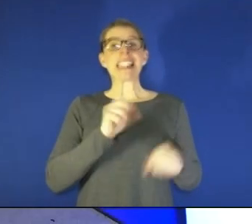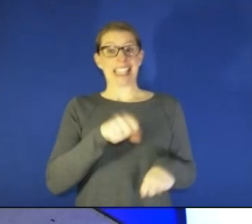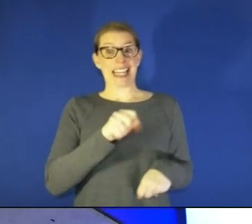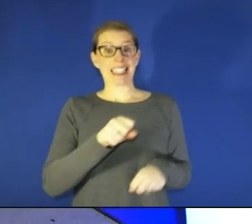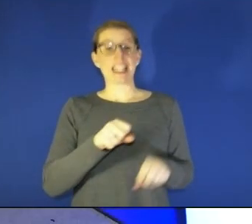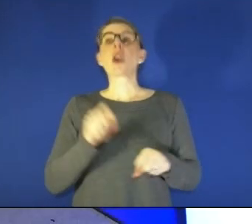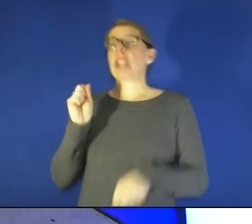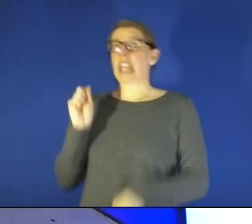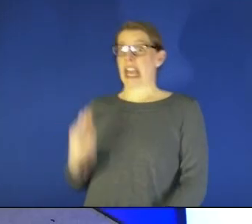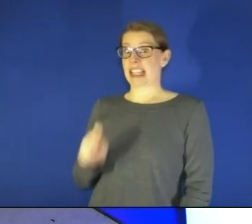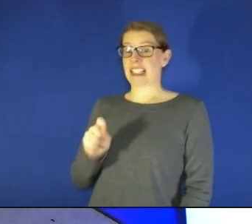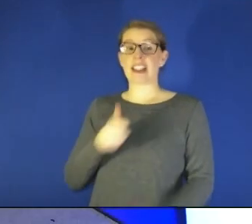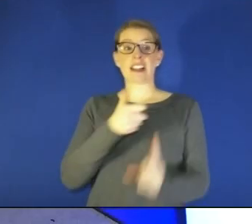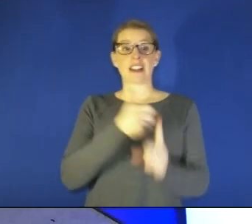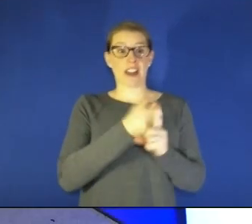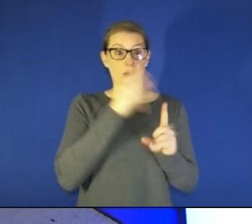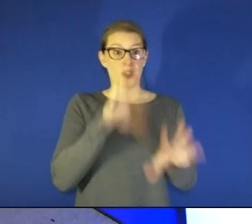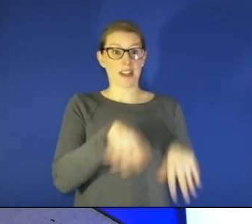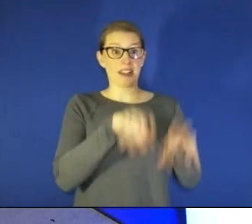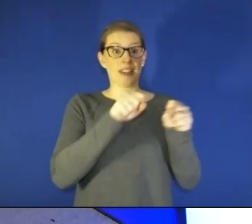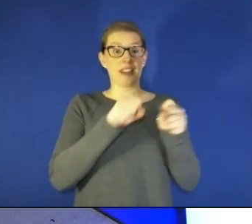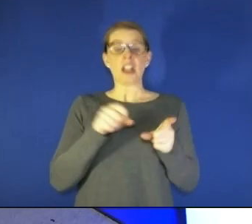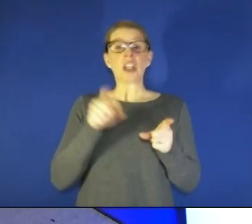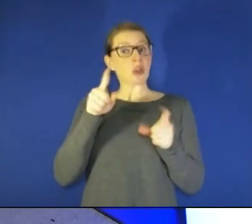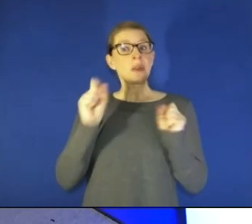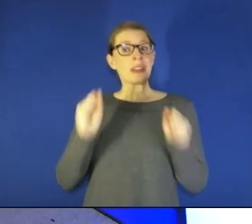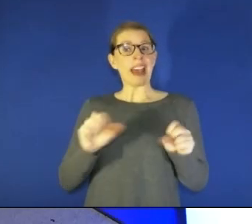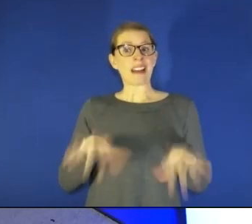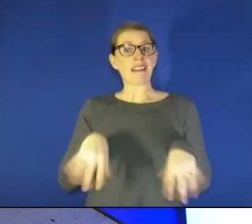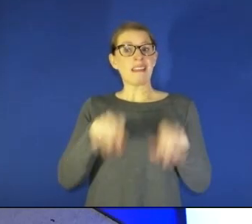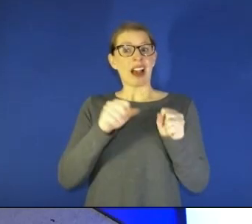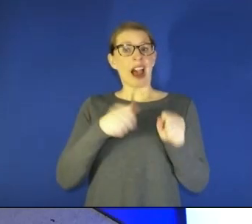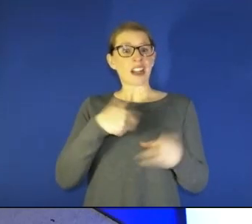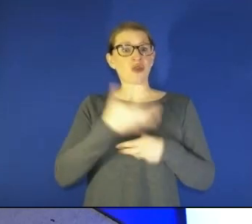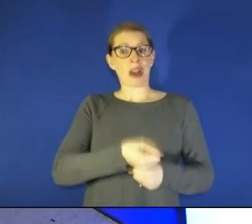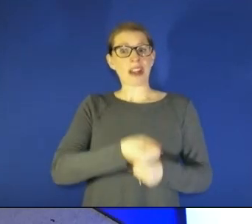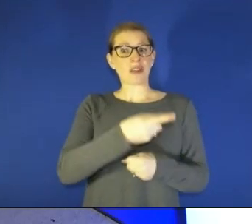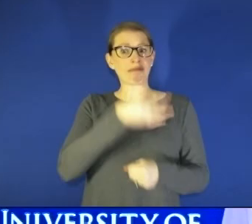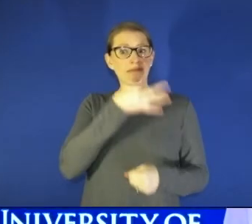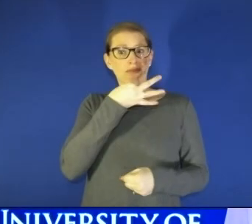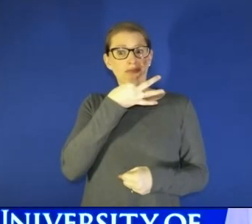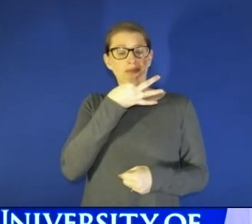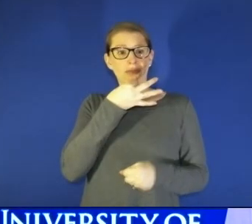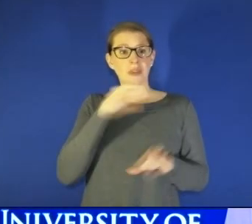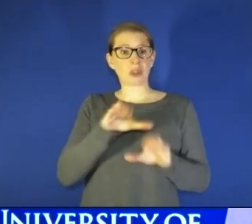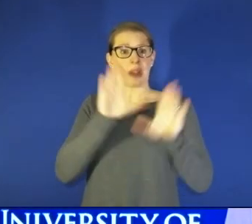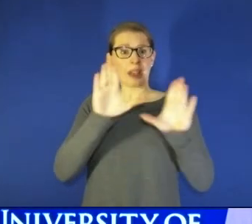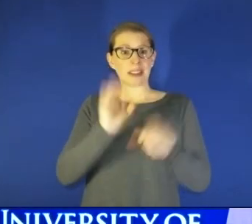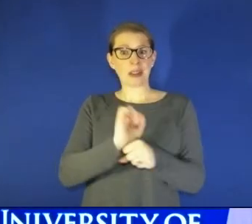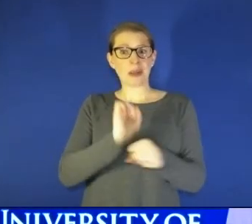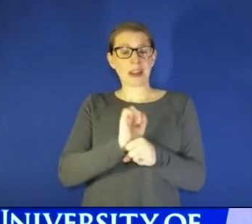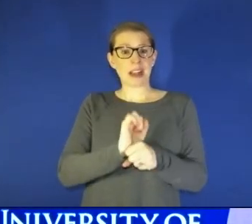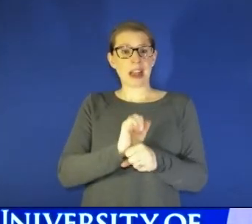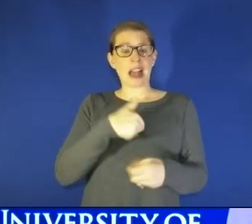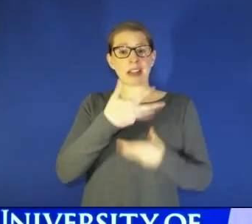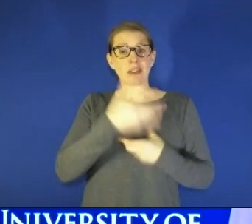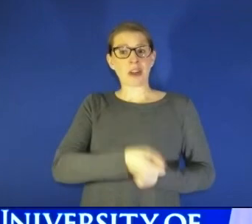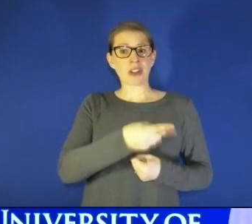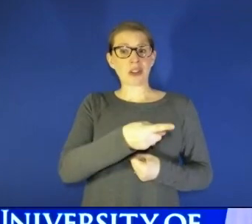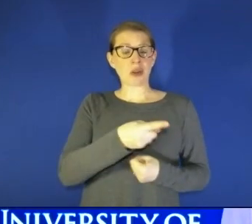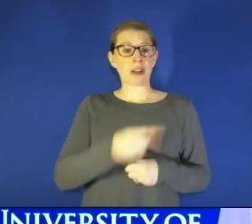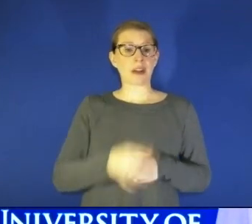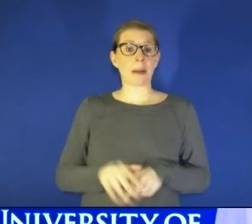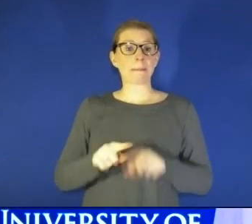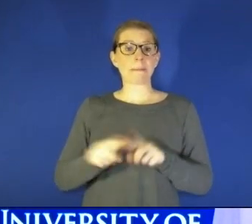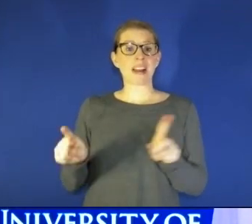said you would do. I'll do it. Well, you can do it. I trust you. You're an expert. You do excellent work. I would trust you for sure. But there's going to